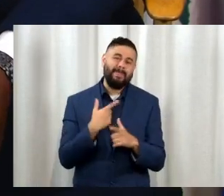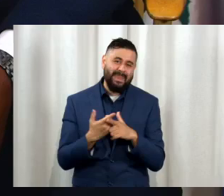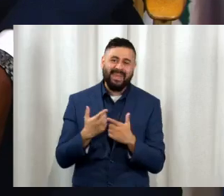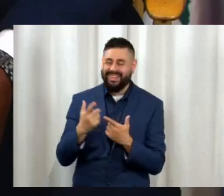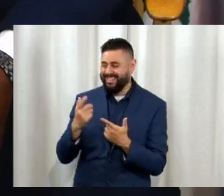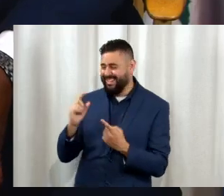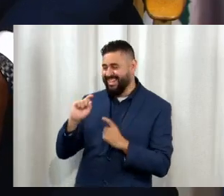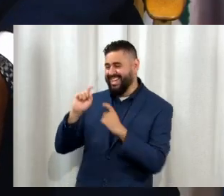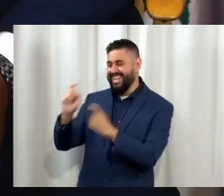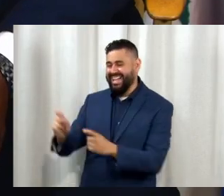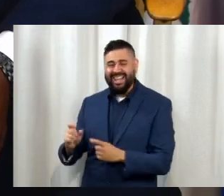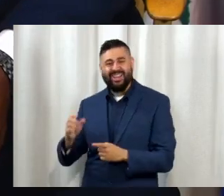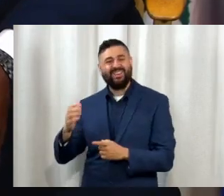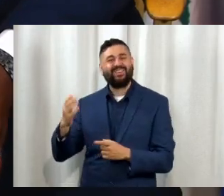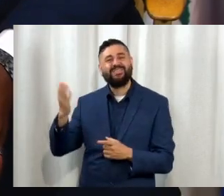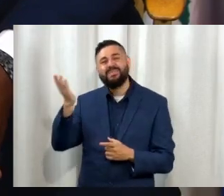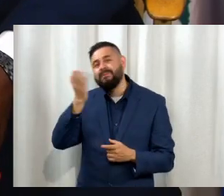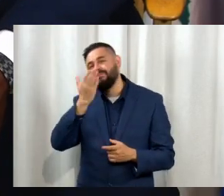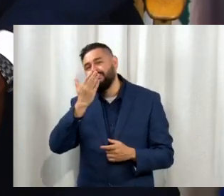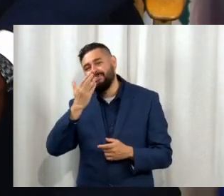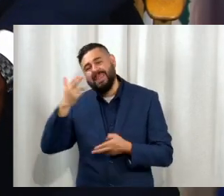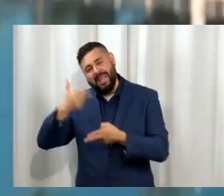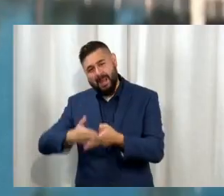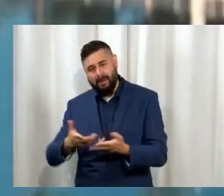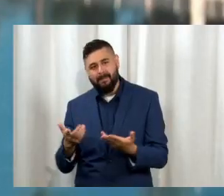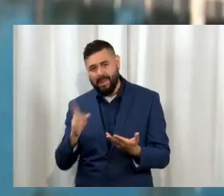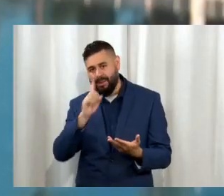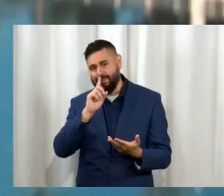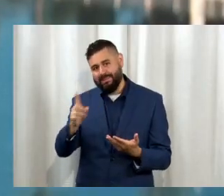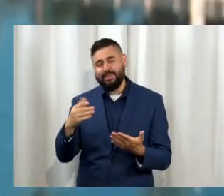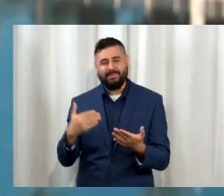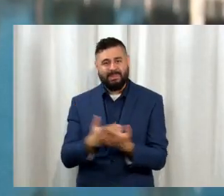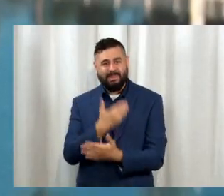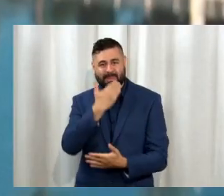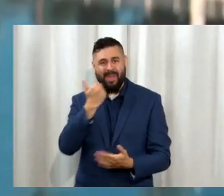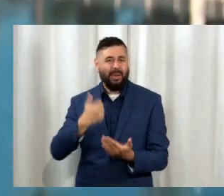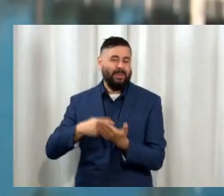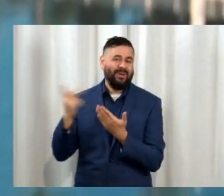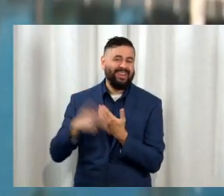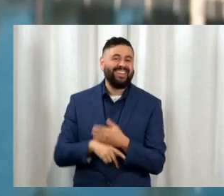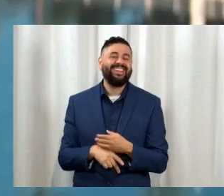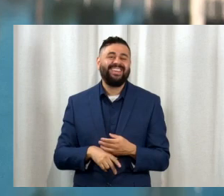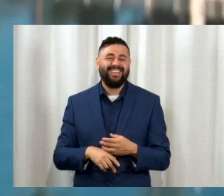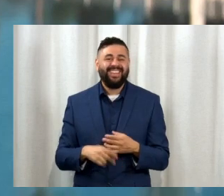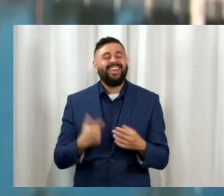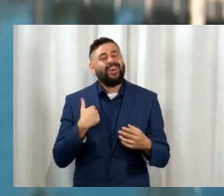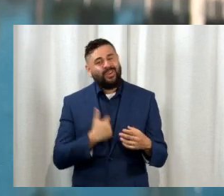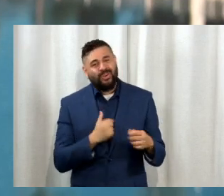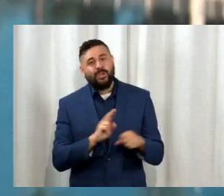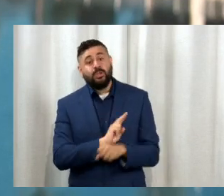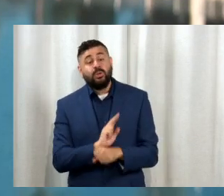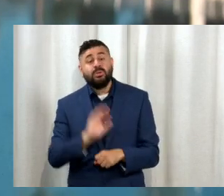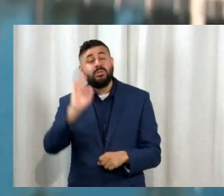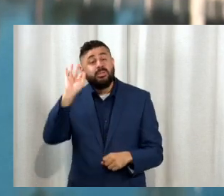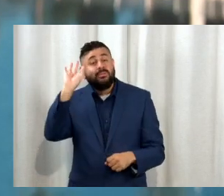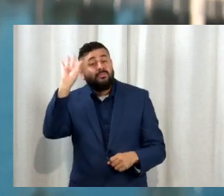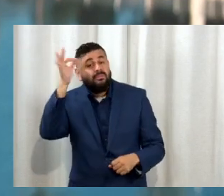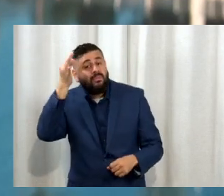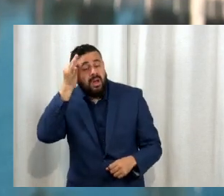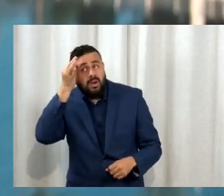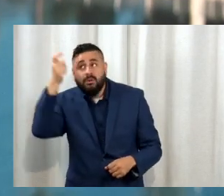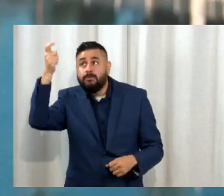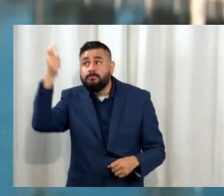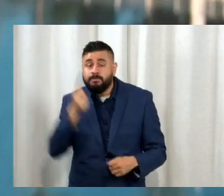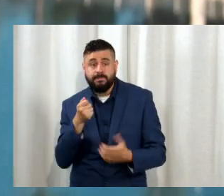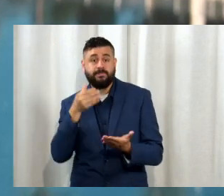name, because that is the next iteration of right. that work. And so we also made some really good use of federal dollars, as we've seen in the success